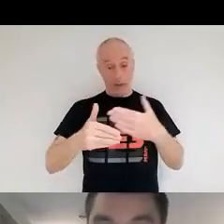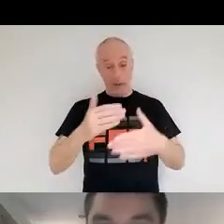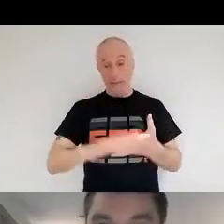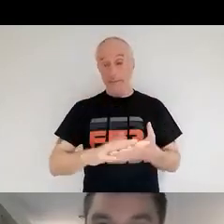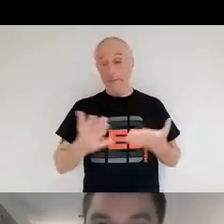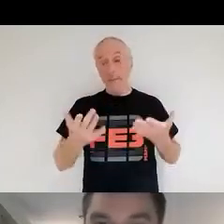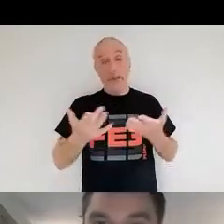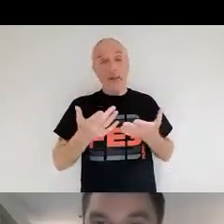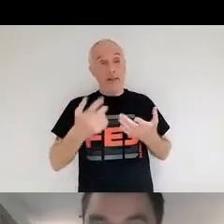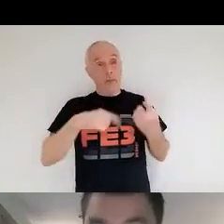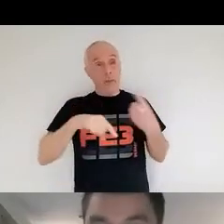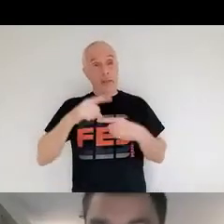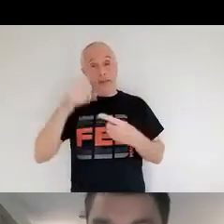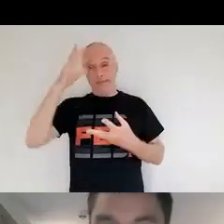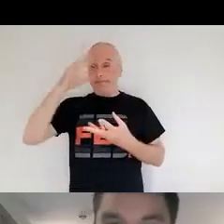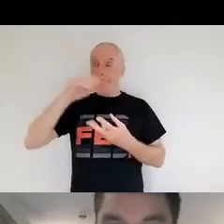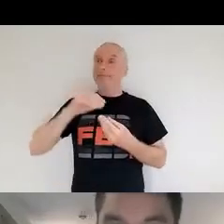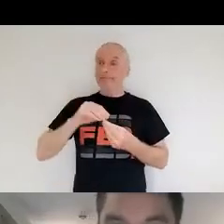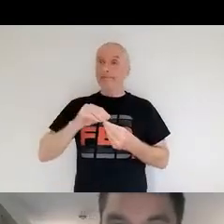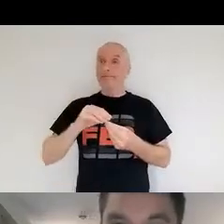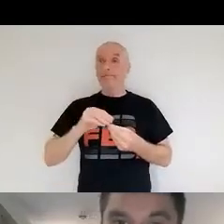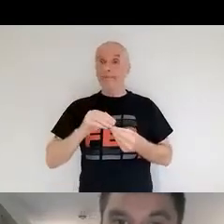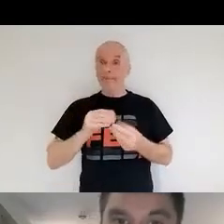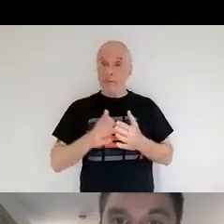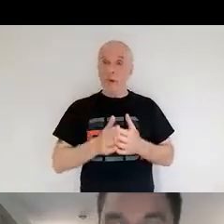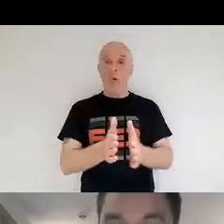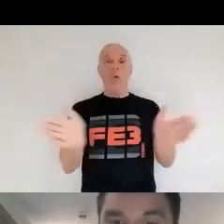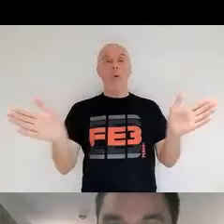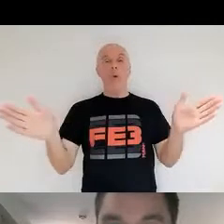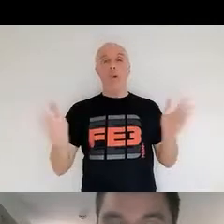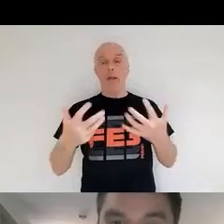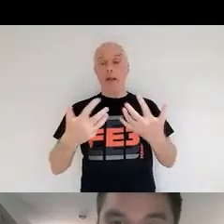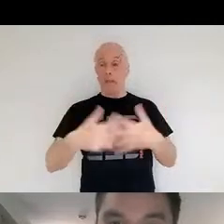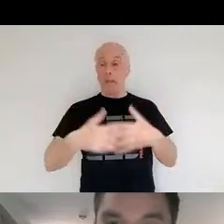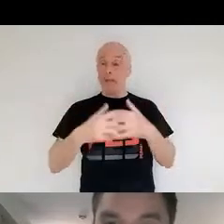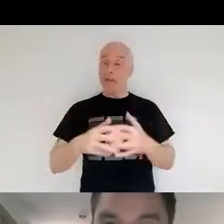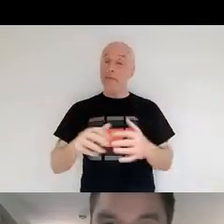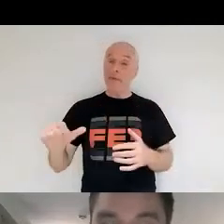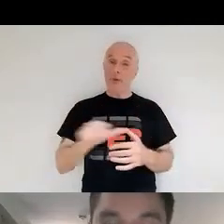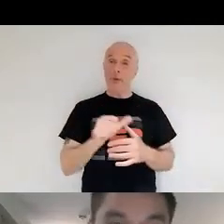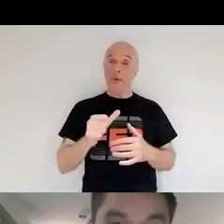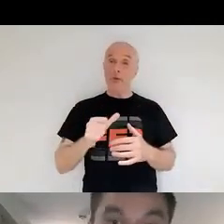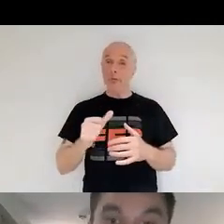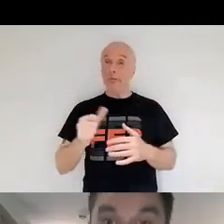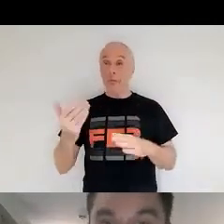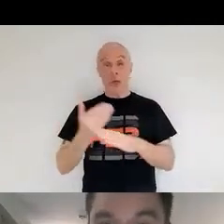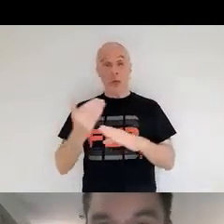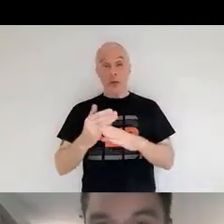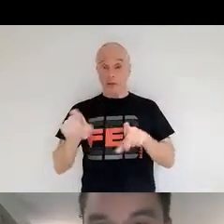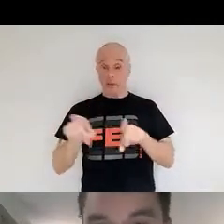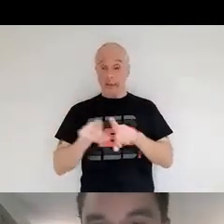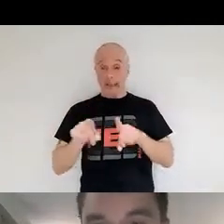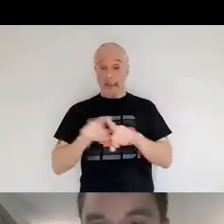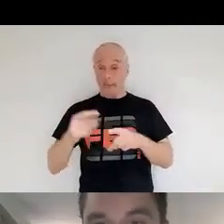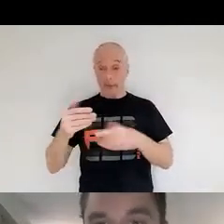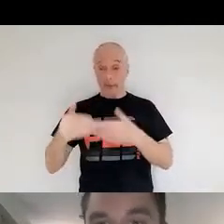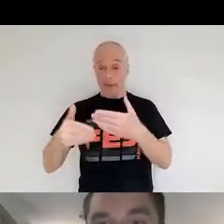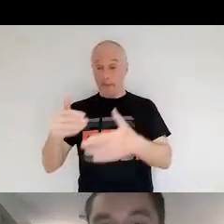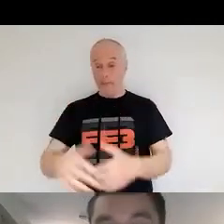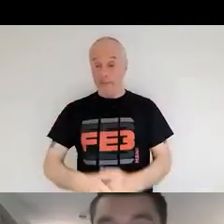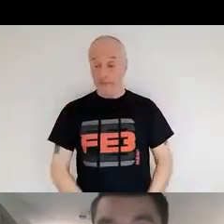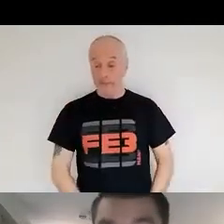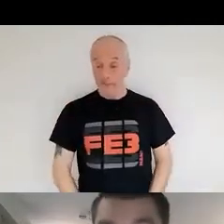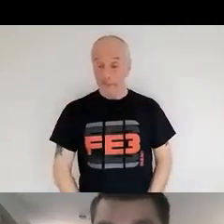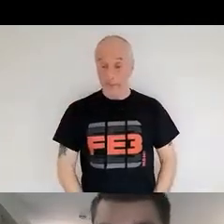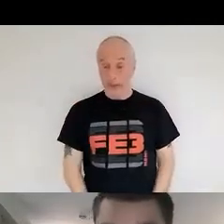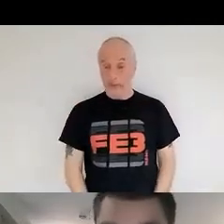wider population of all appliances that you may see should be able to perform properly.